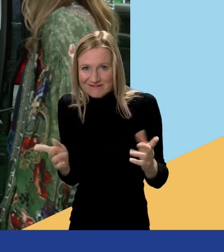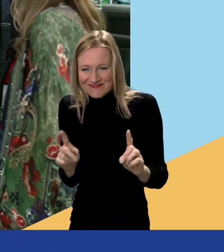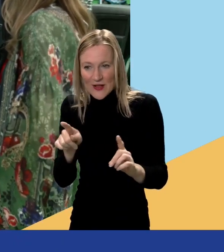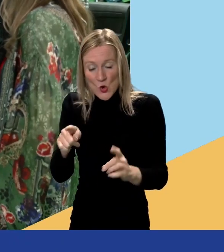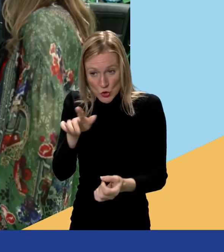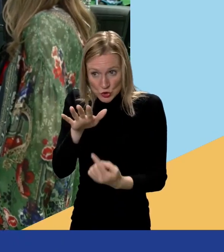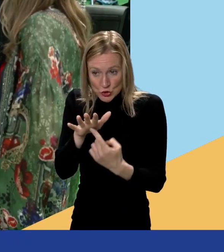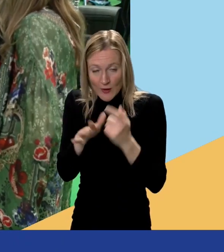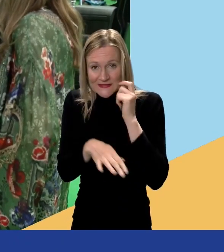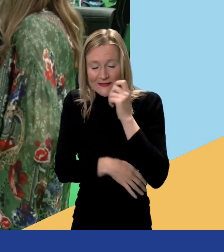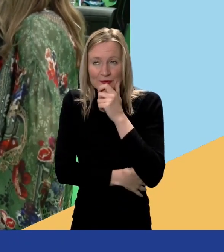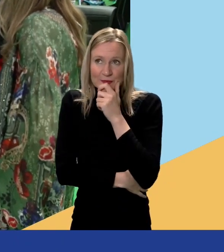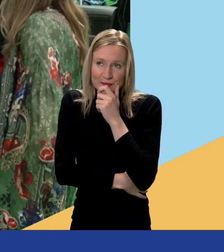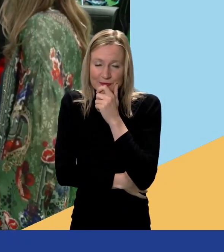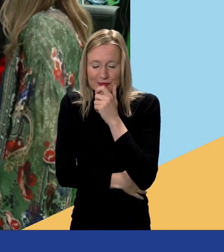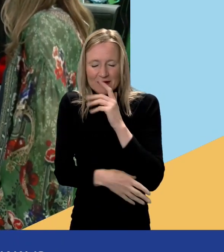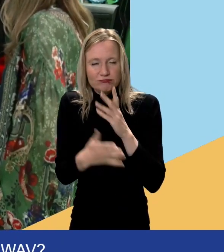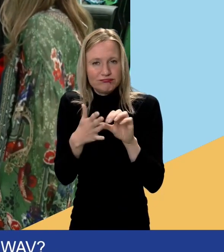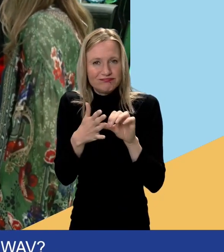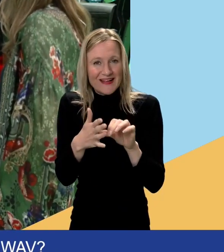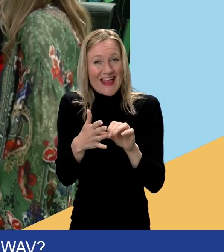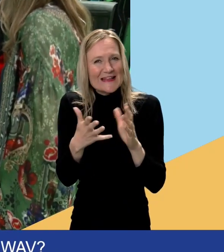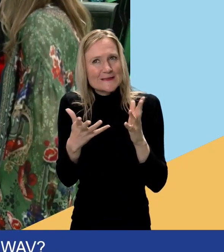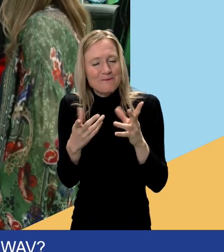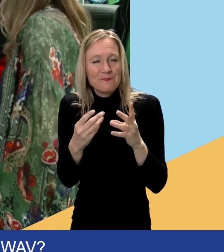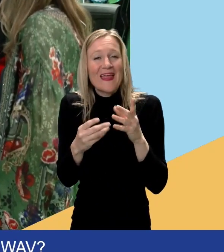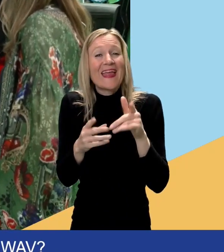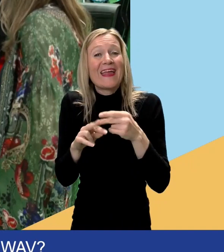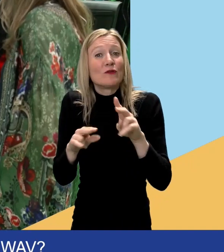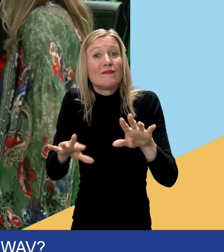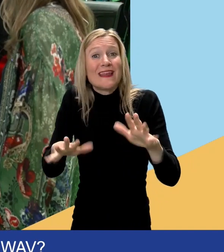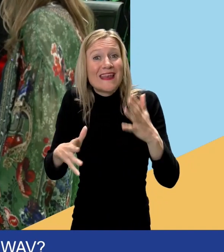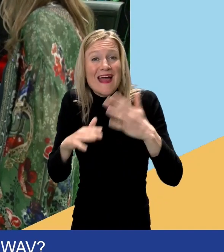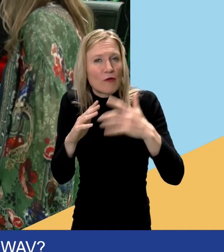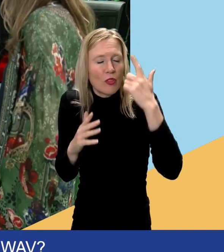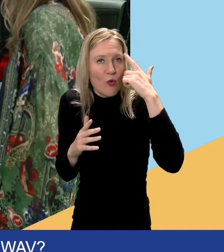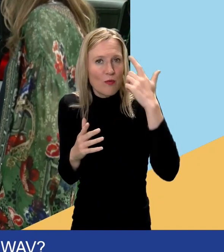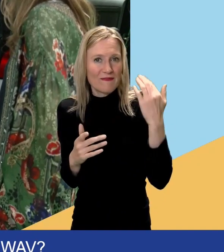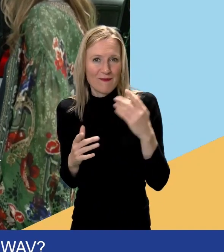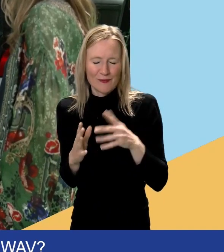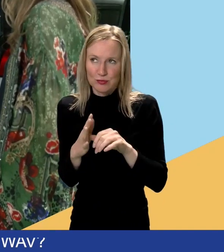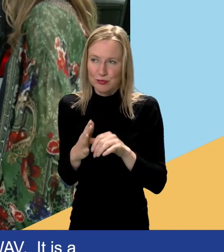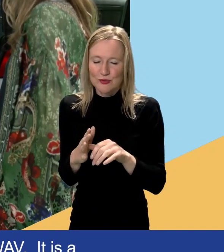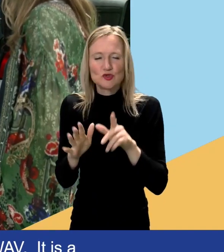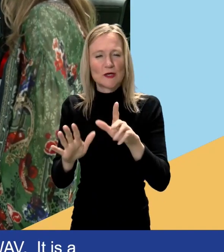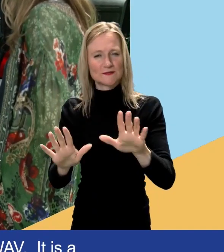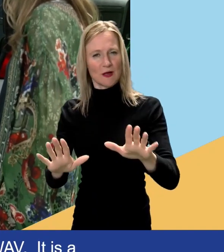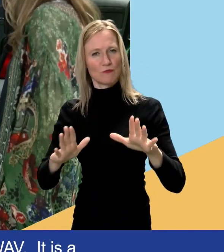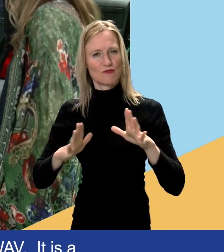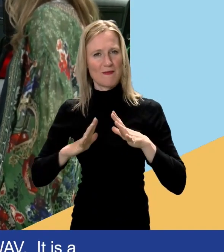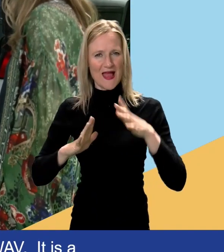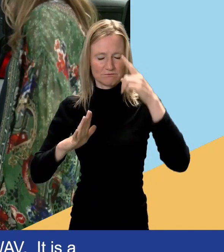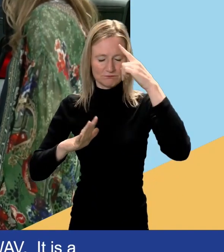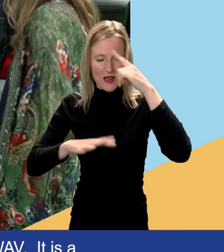tips for buying a WAV. Do you know what? It's such a journey to go on when you've never had to think about a WAV. I think just be prepared to put the time in,